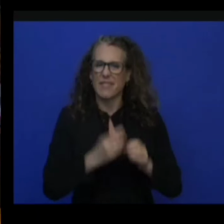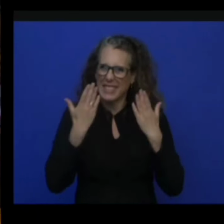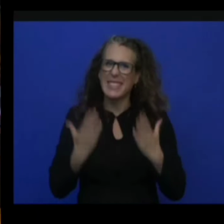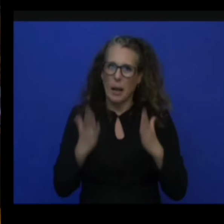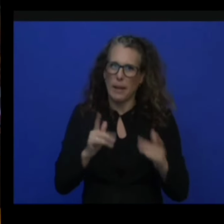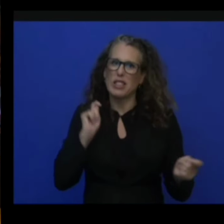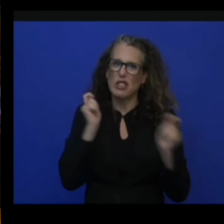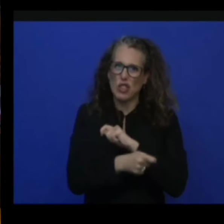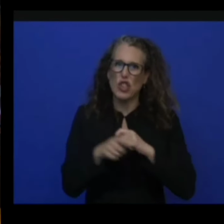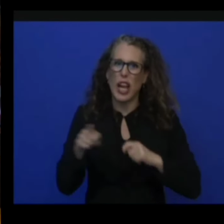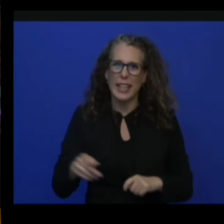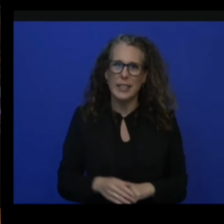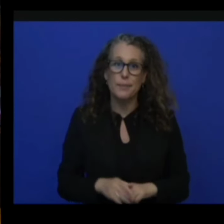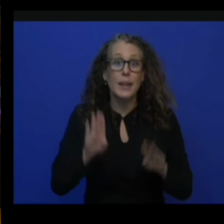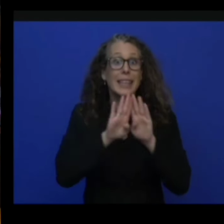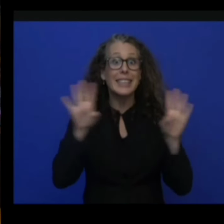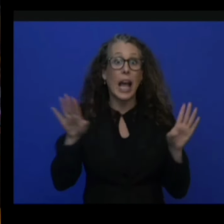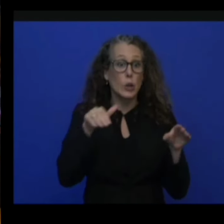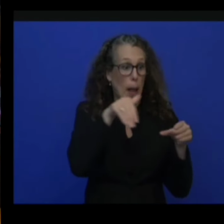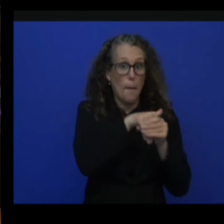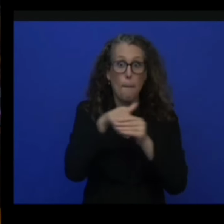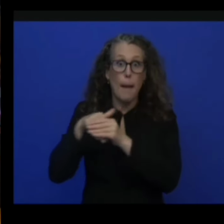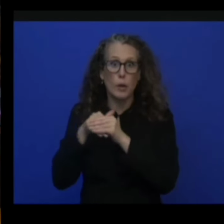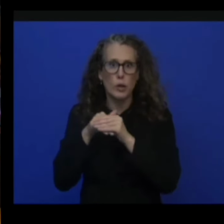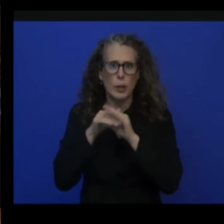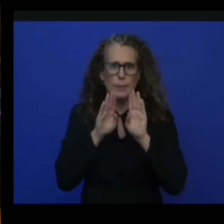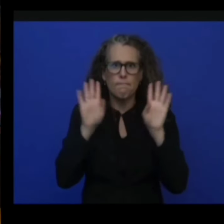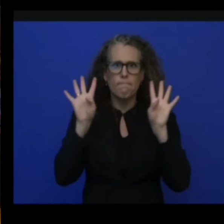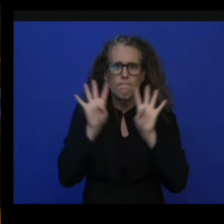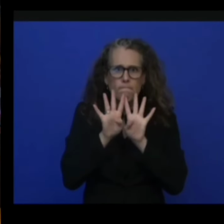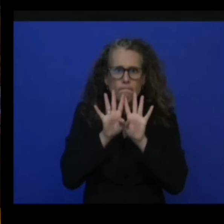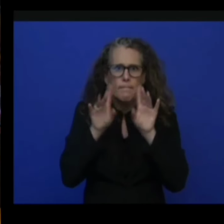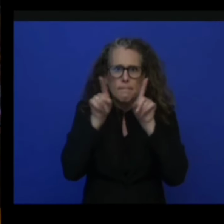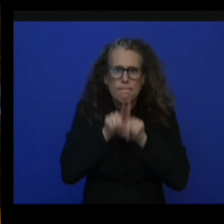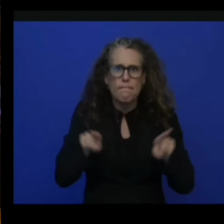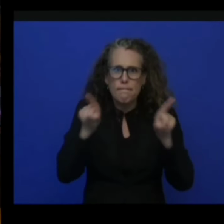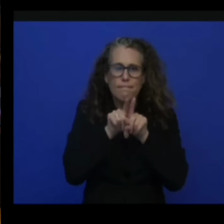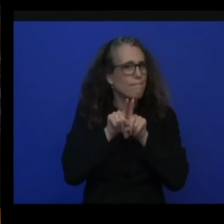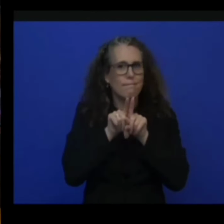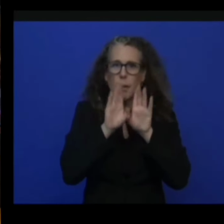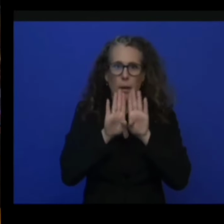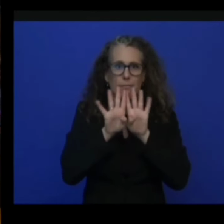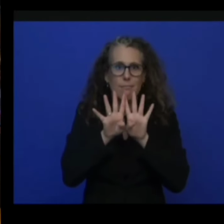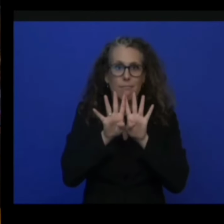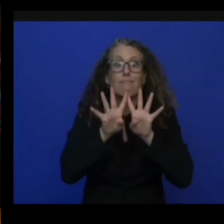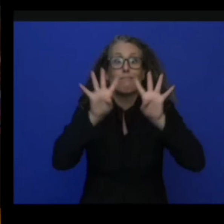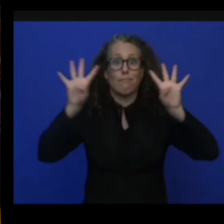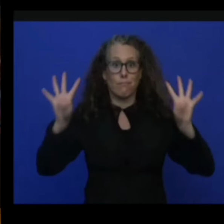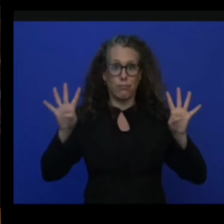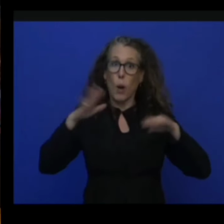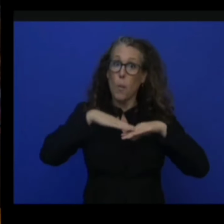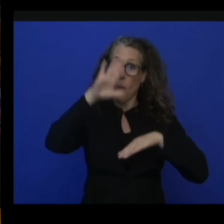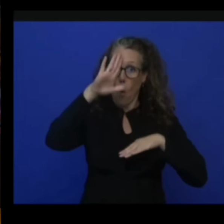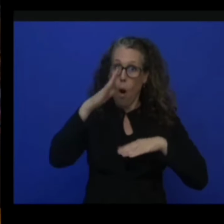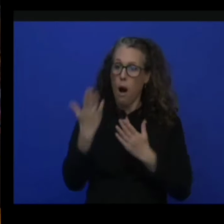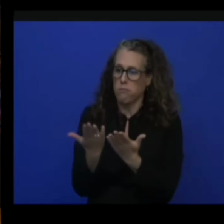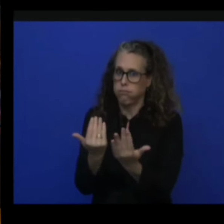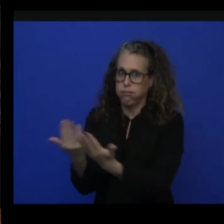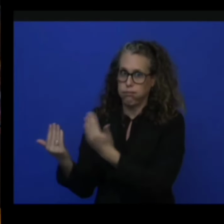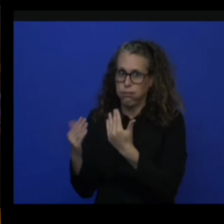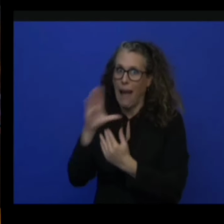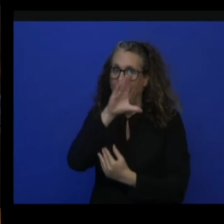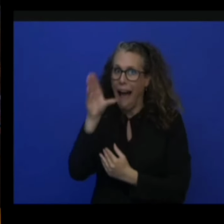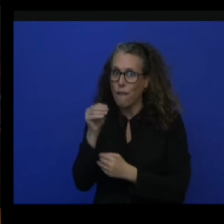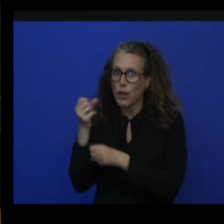expanded and made much more representative, with a particular focus placed on African voices.